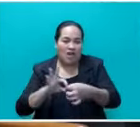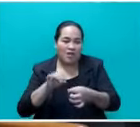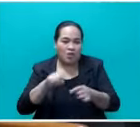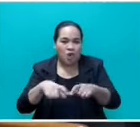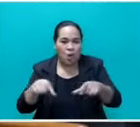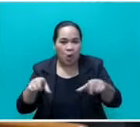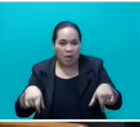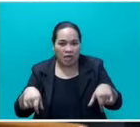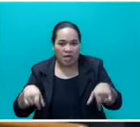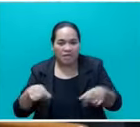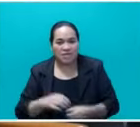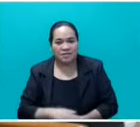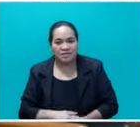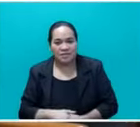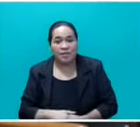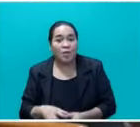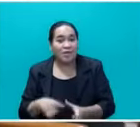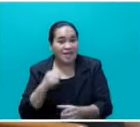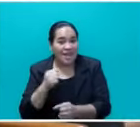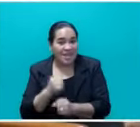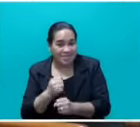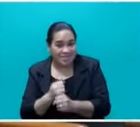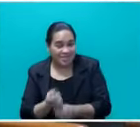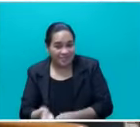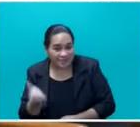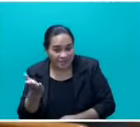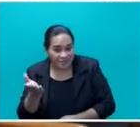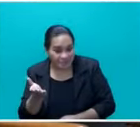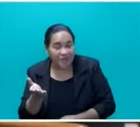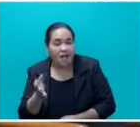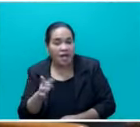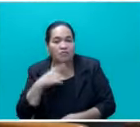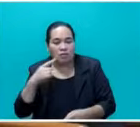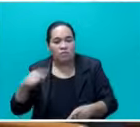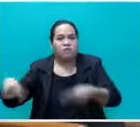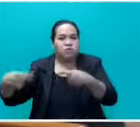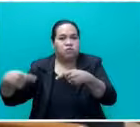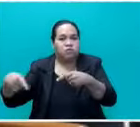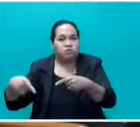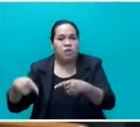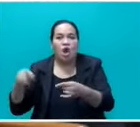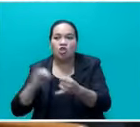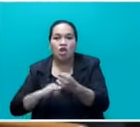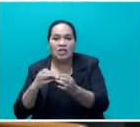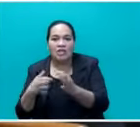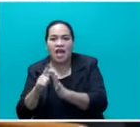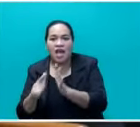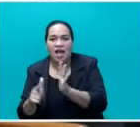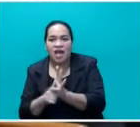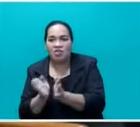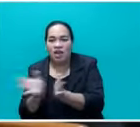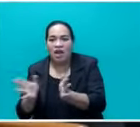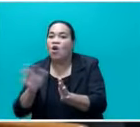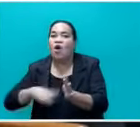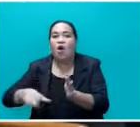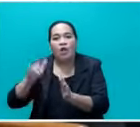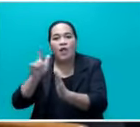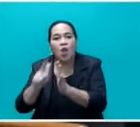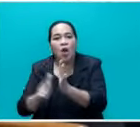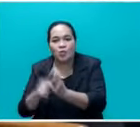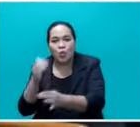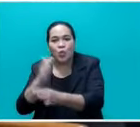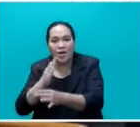the Honorable Attorney General is on record attacking the Solicitor General and all the lawyers in the case.